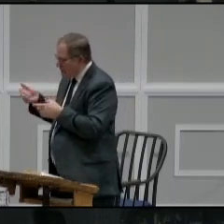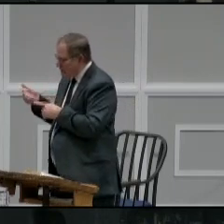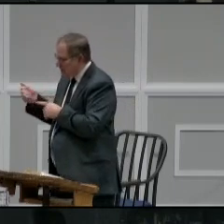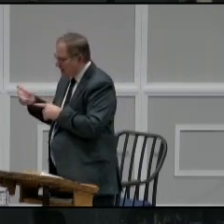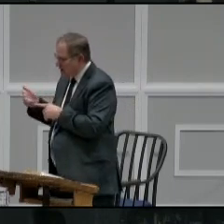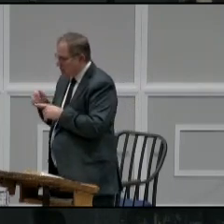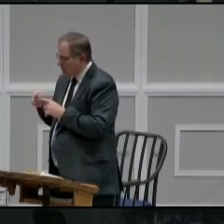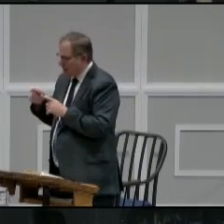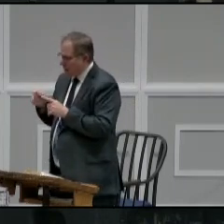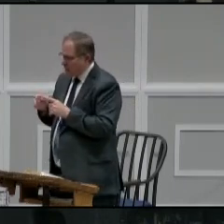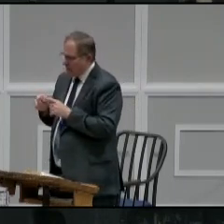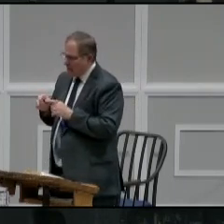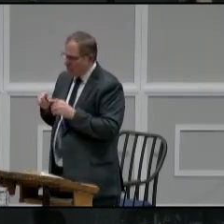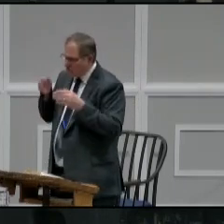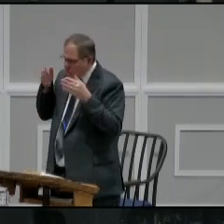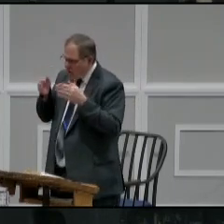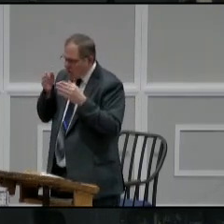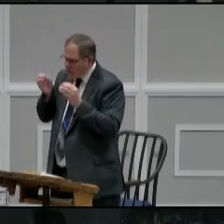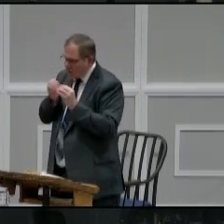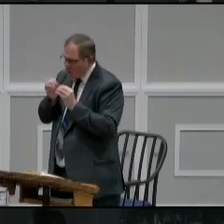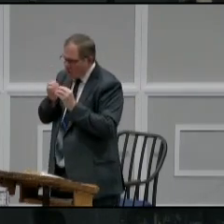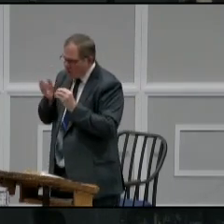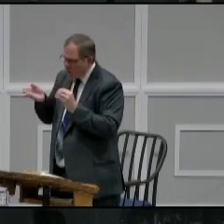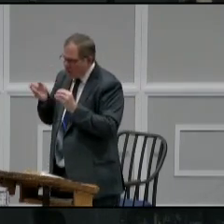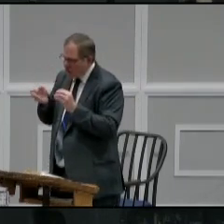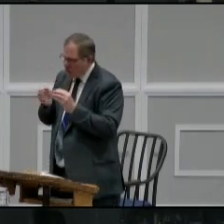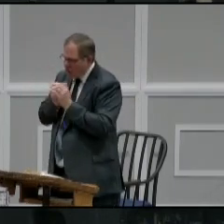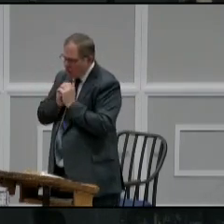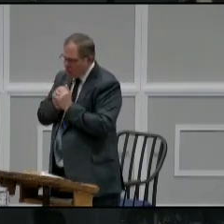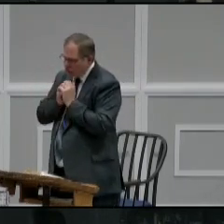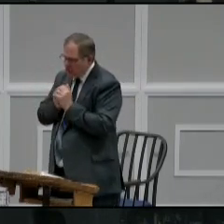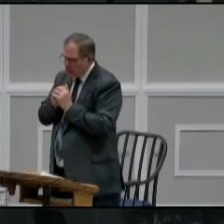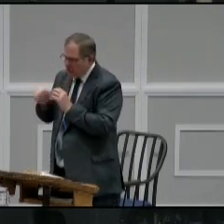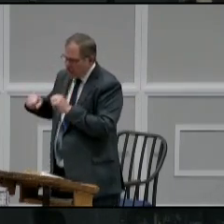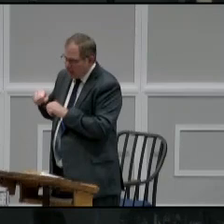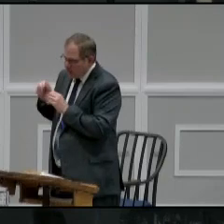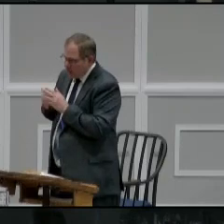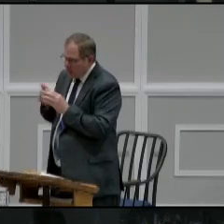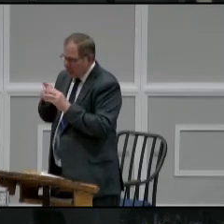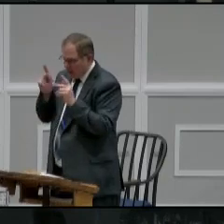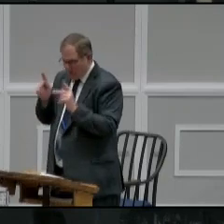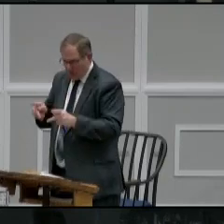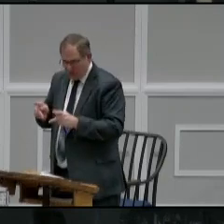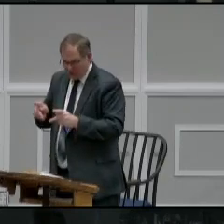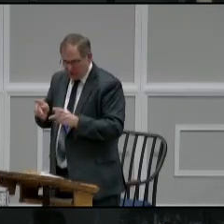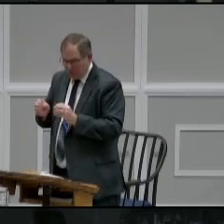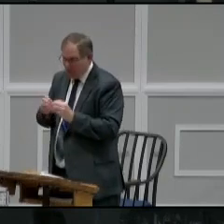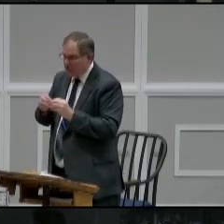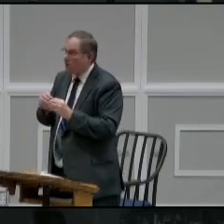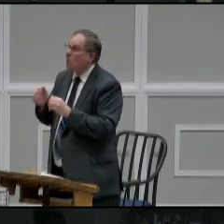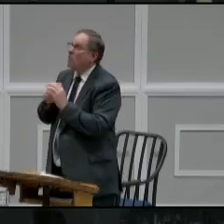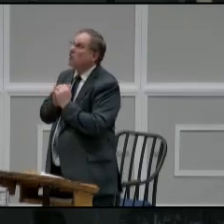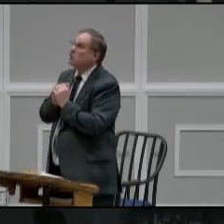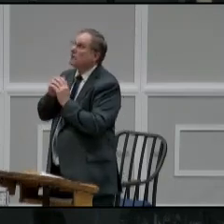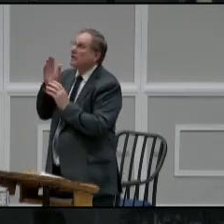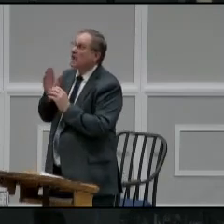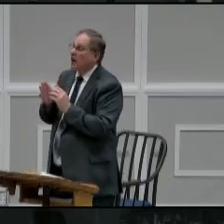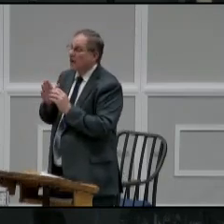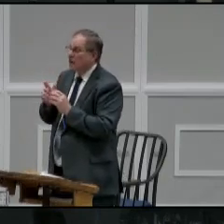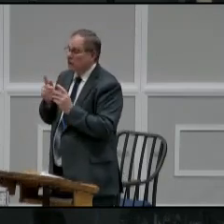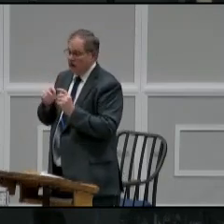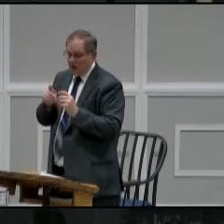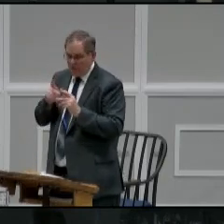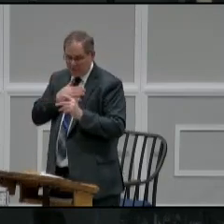kilter, we start worshiping our relationship with somebody over worshiping our God and trying to please them over pleasing